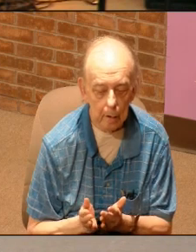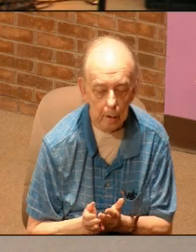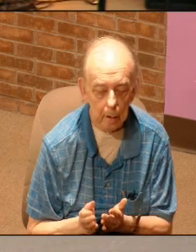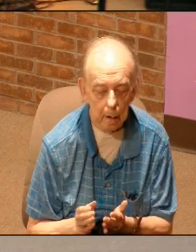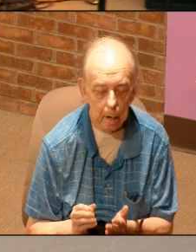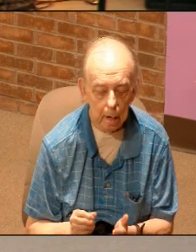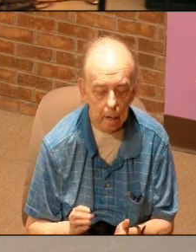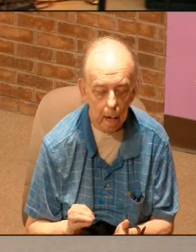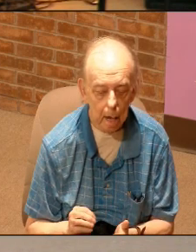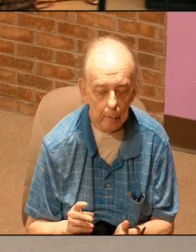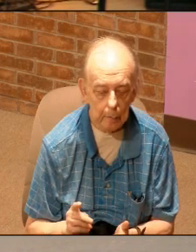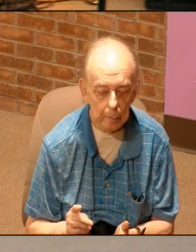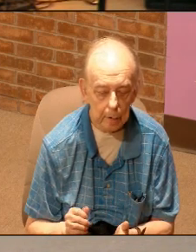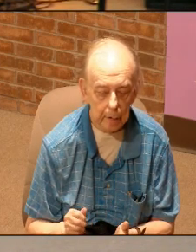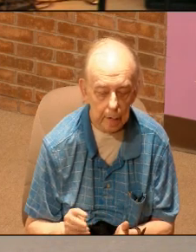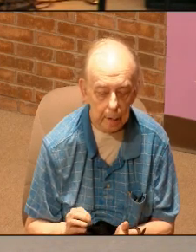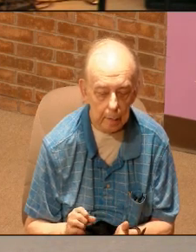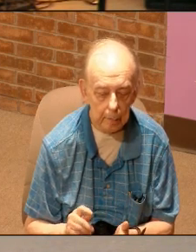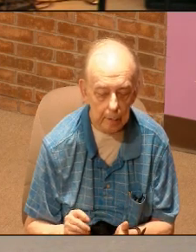compliment.